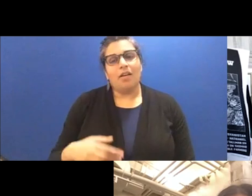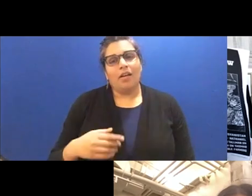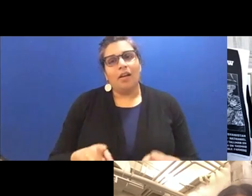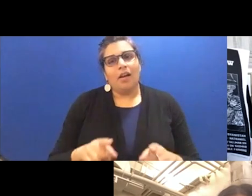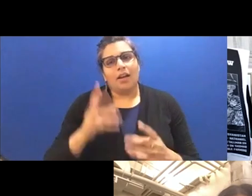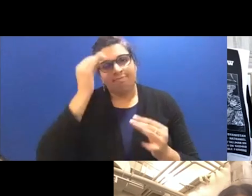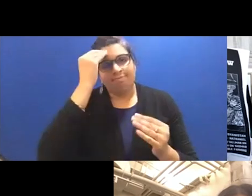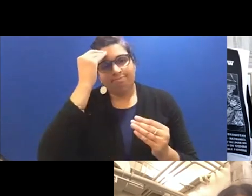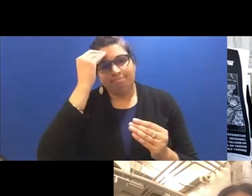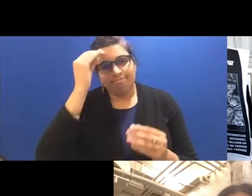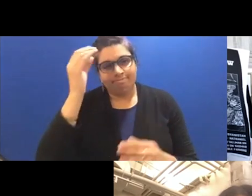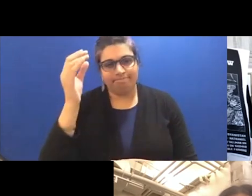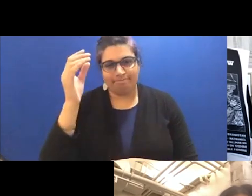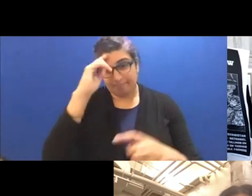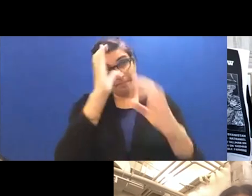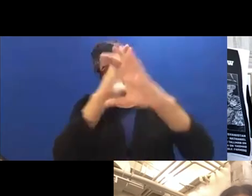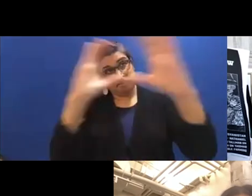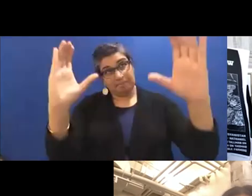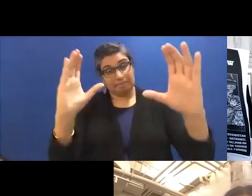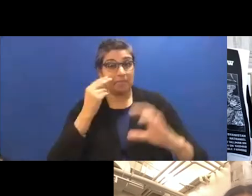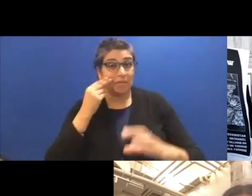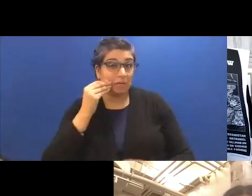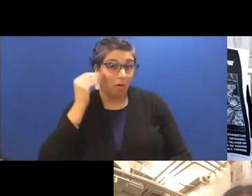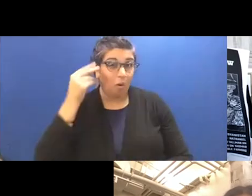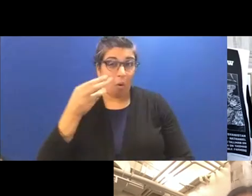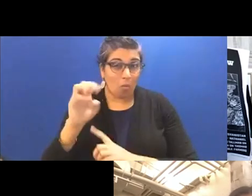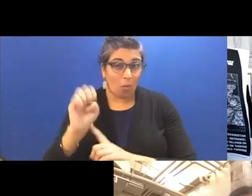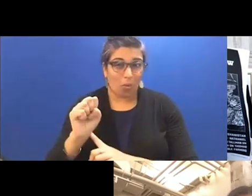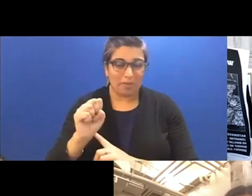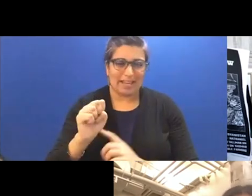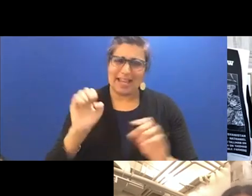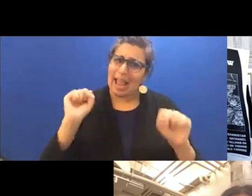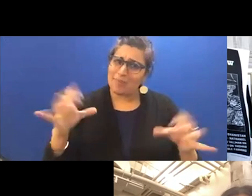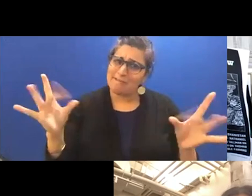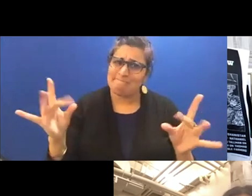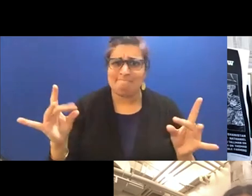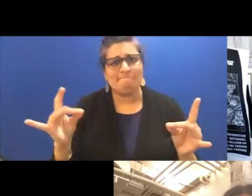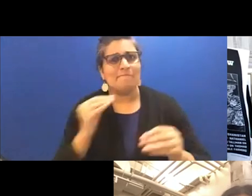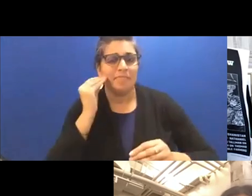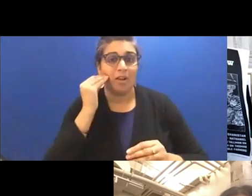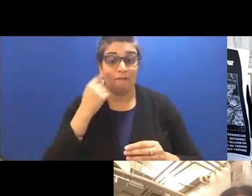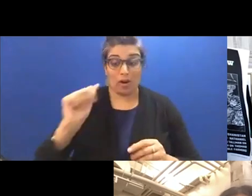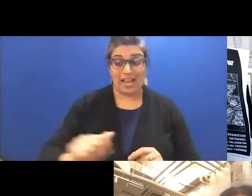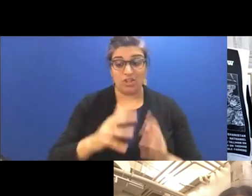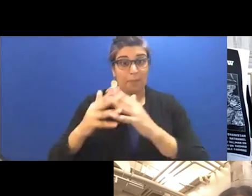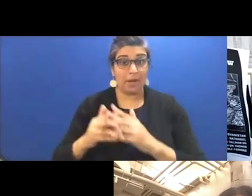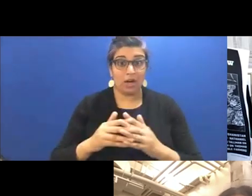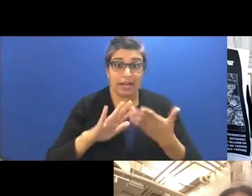just thinking about the concept of home. It can be such a fraught term within Asian American communities.